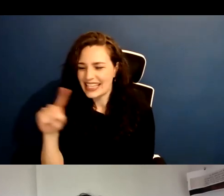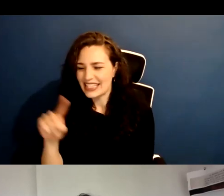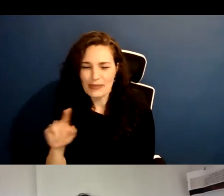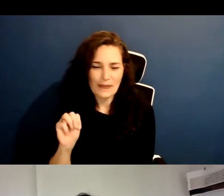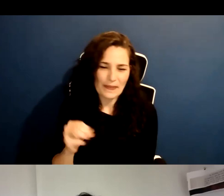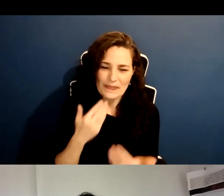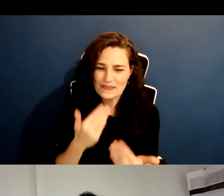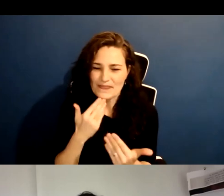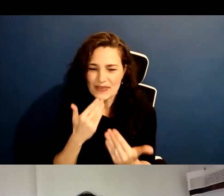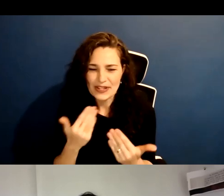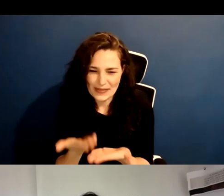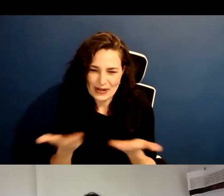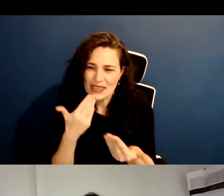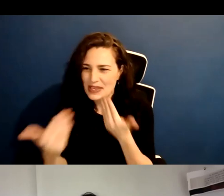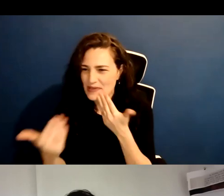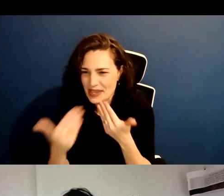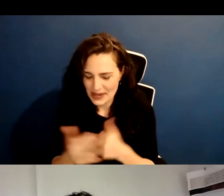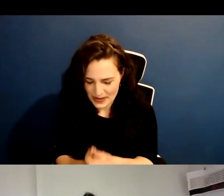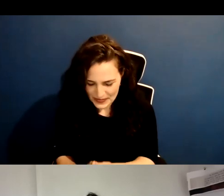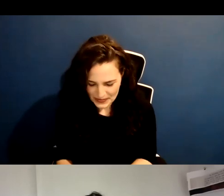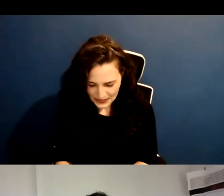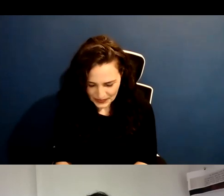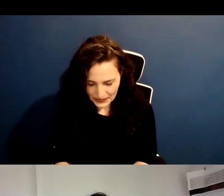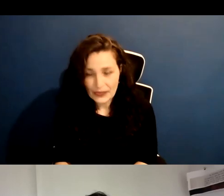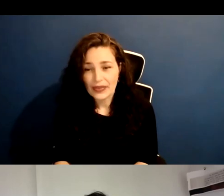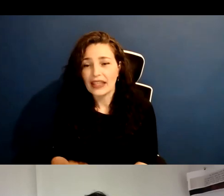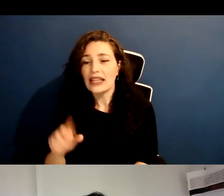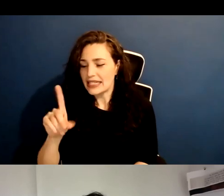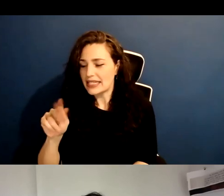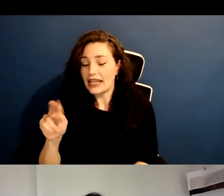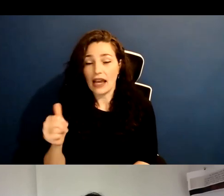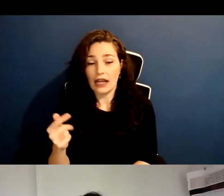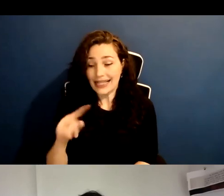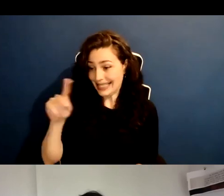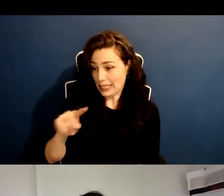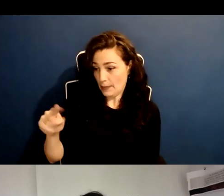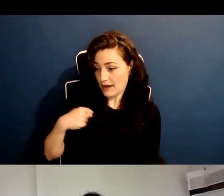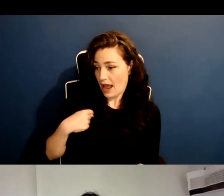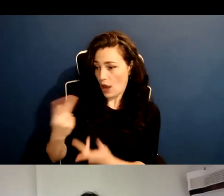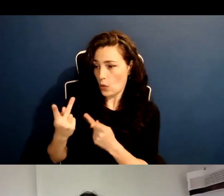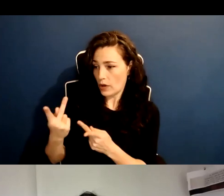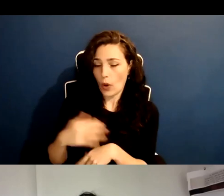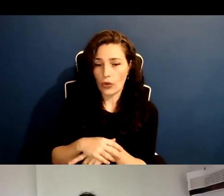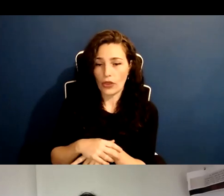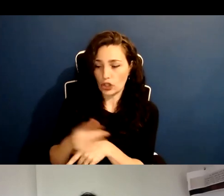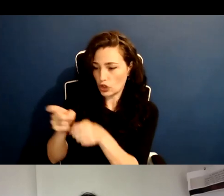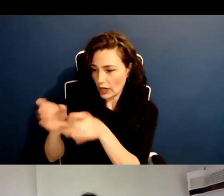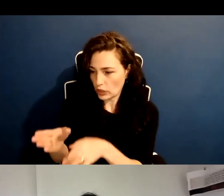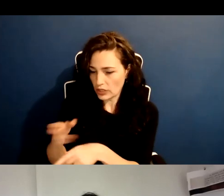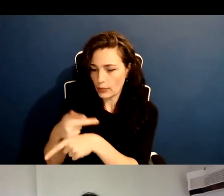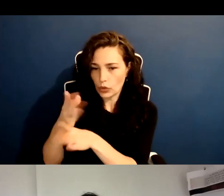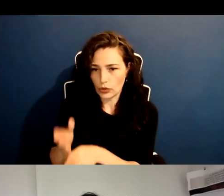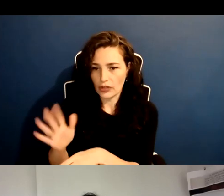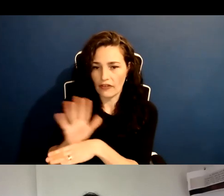Hi. So Meena and Zippy are the directors and producers of a film we supported called Testament.